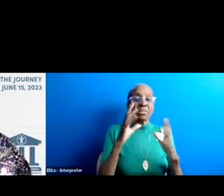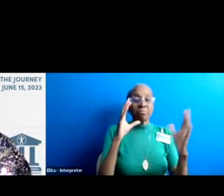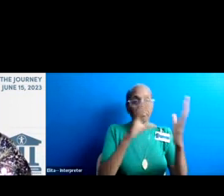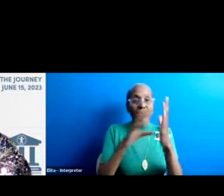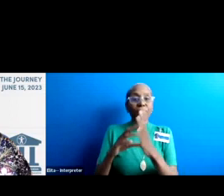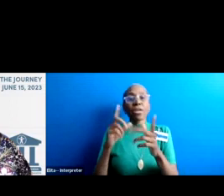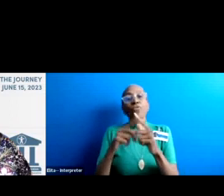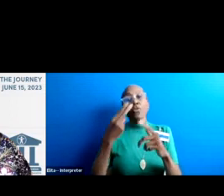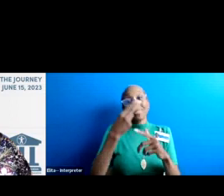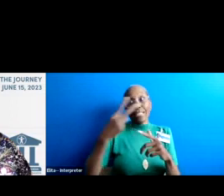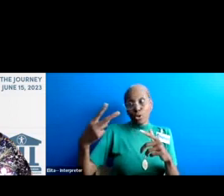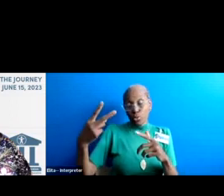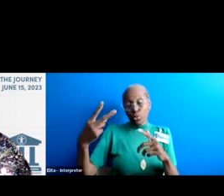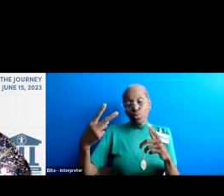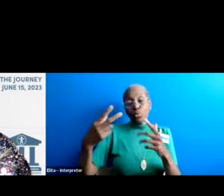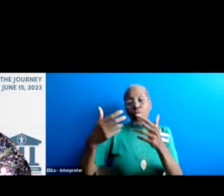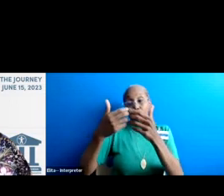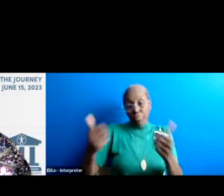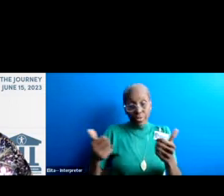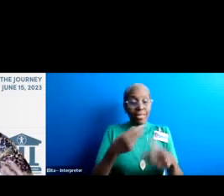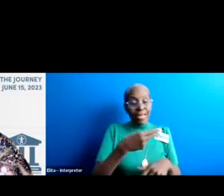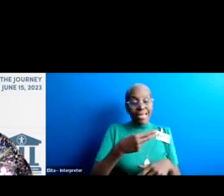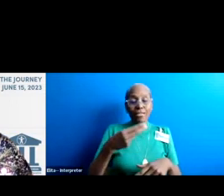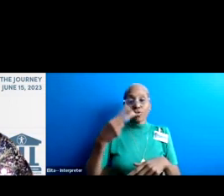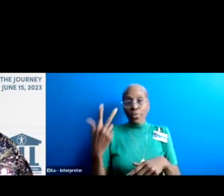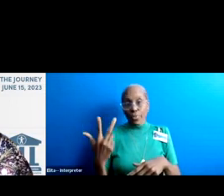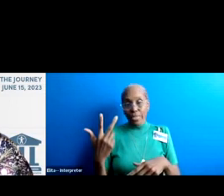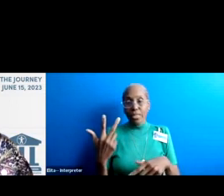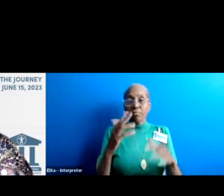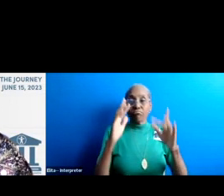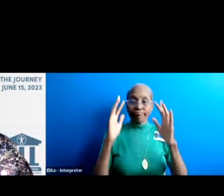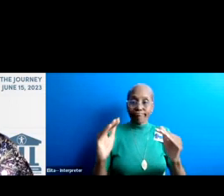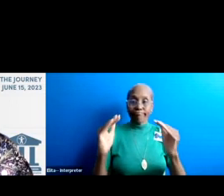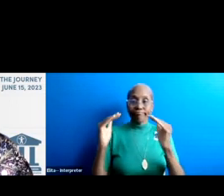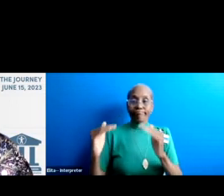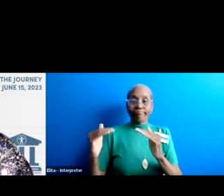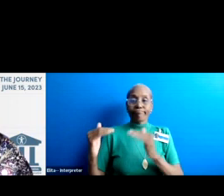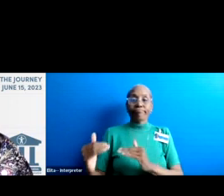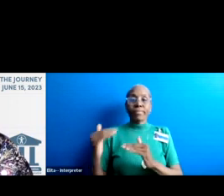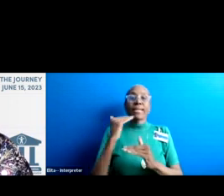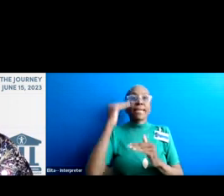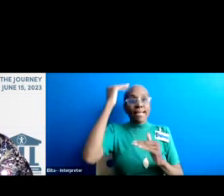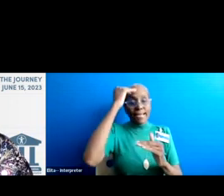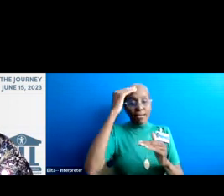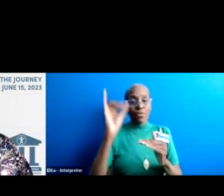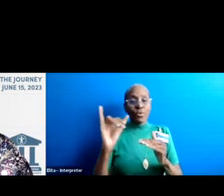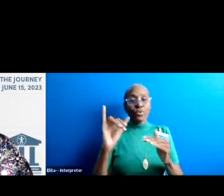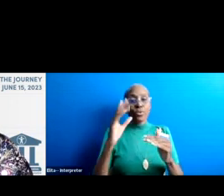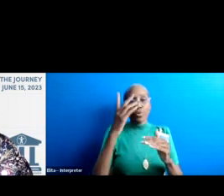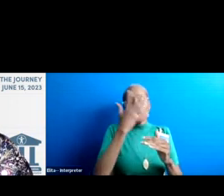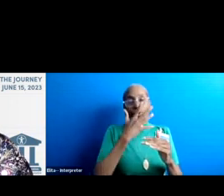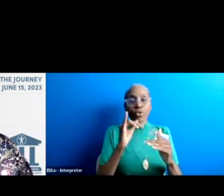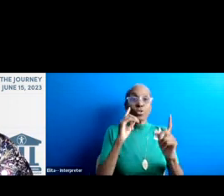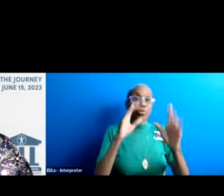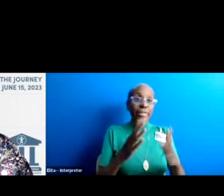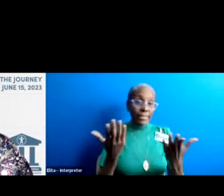then those H2s are broken down into H3s, etc. So headings also looking